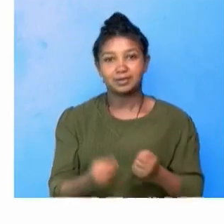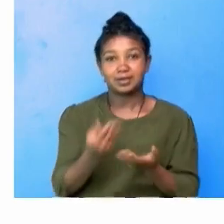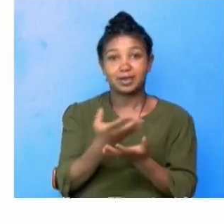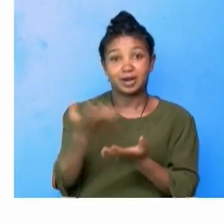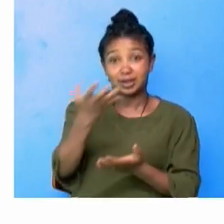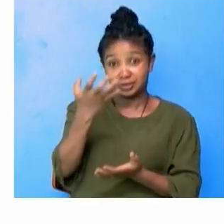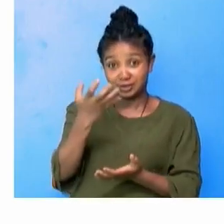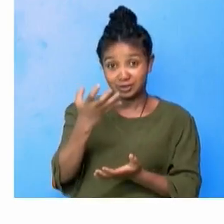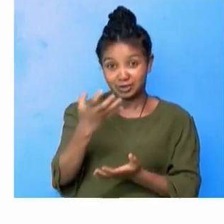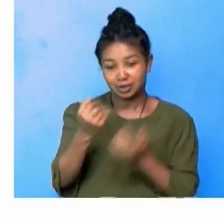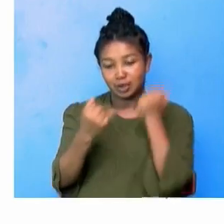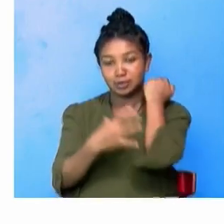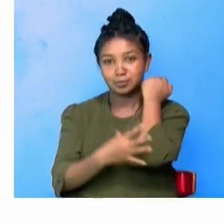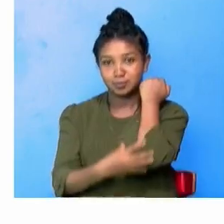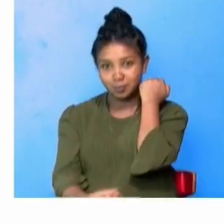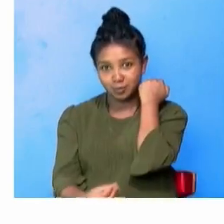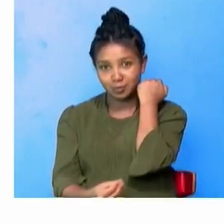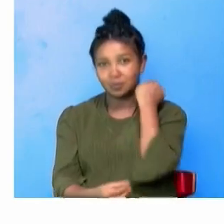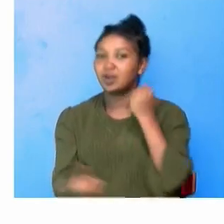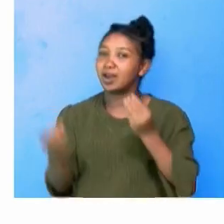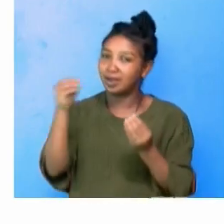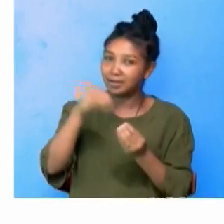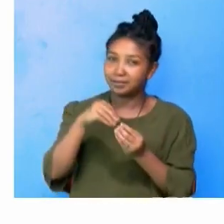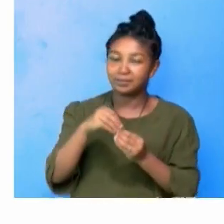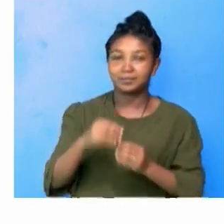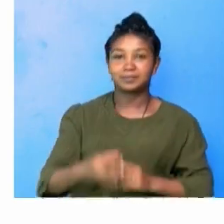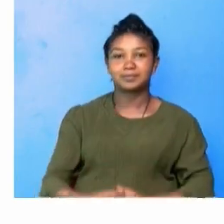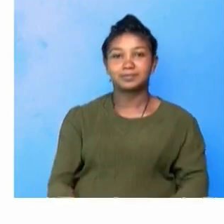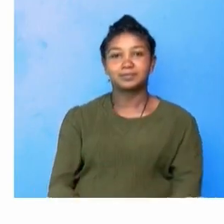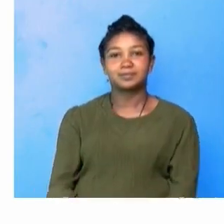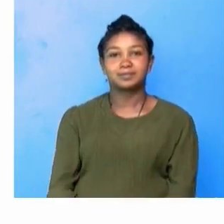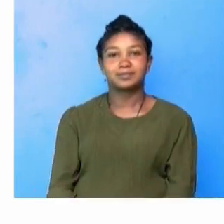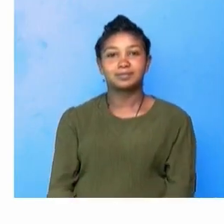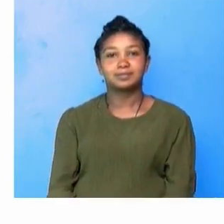Reach, pour. Let us add more meaning.